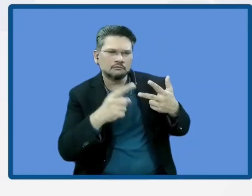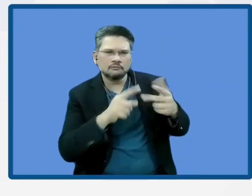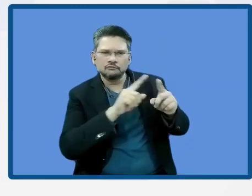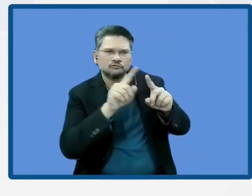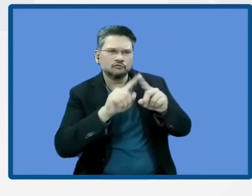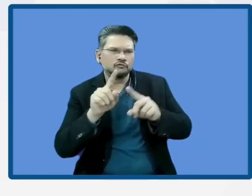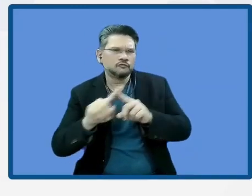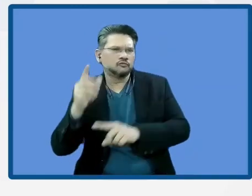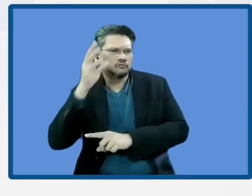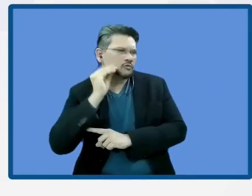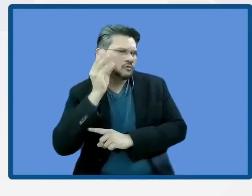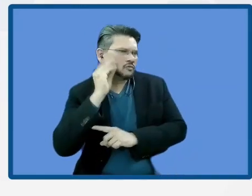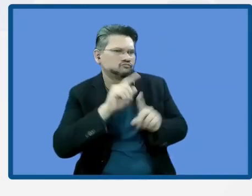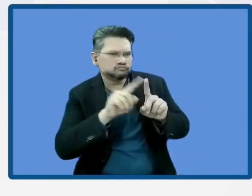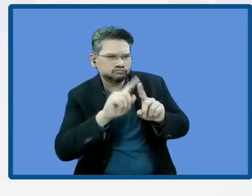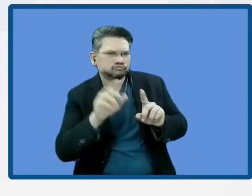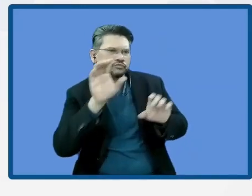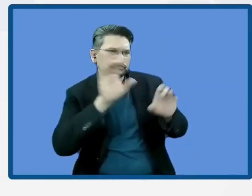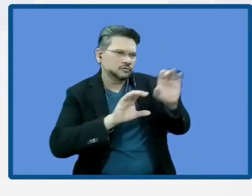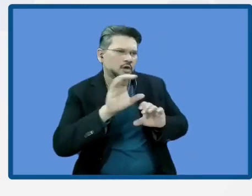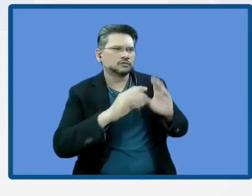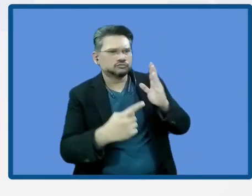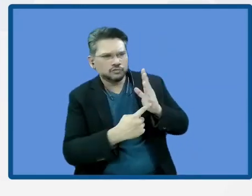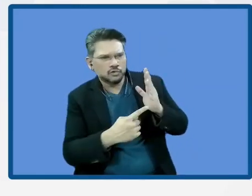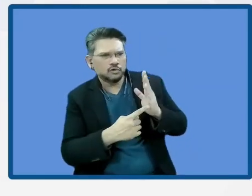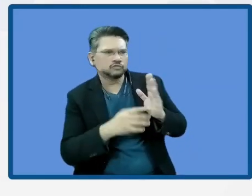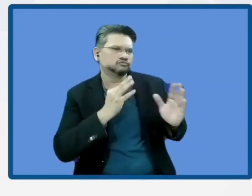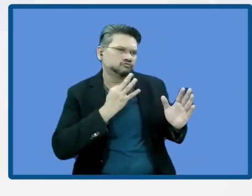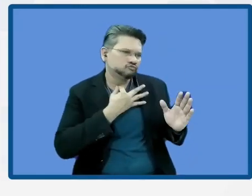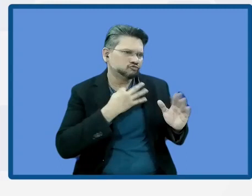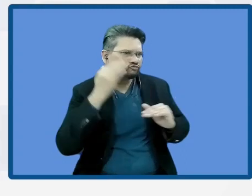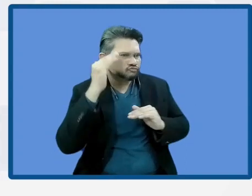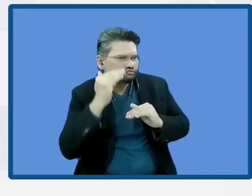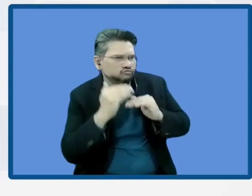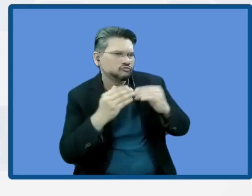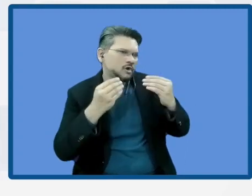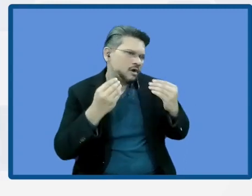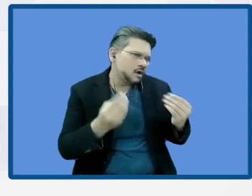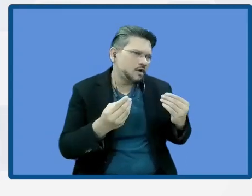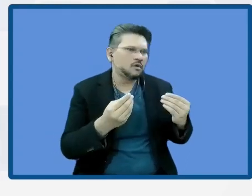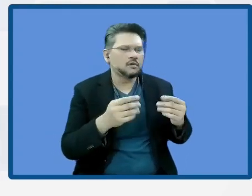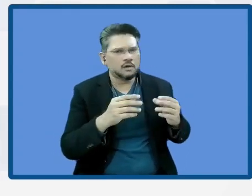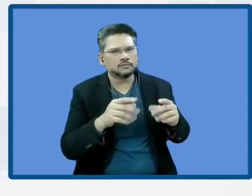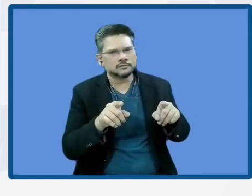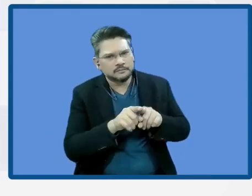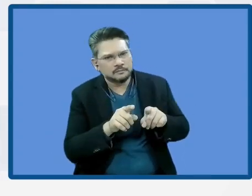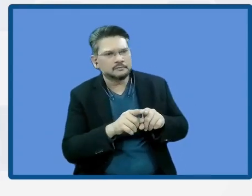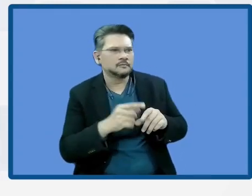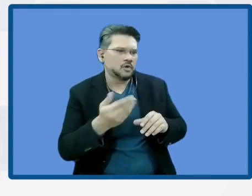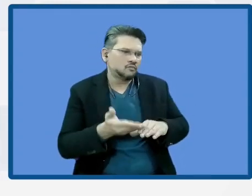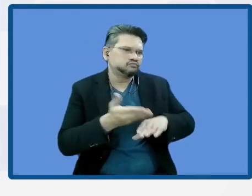and technology, risk reduction, and as well as providing improvements for our